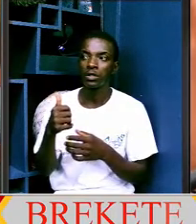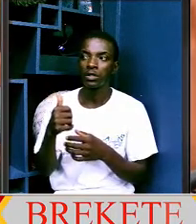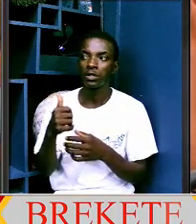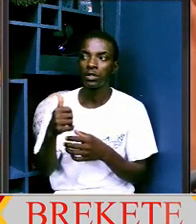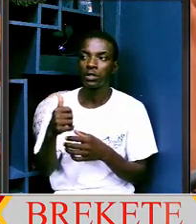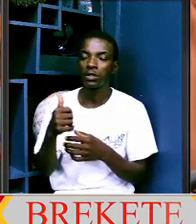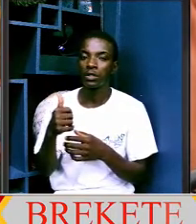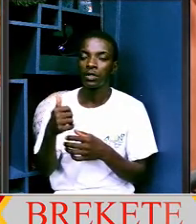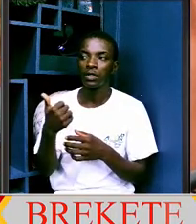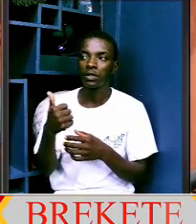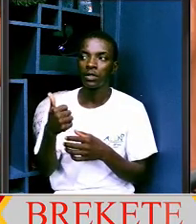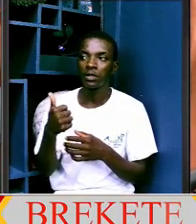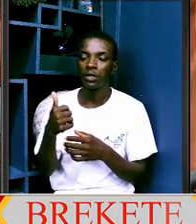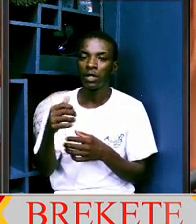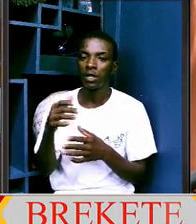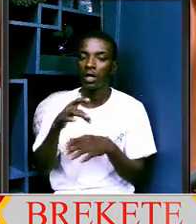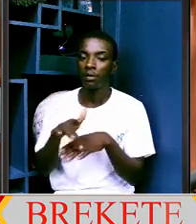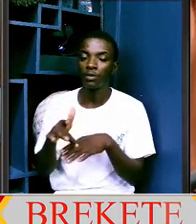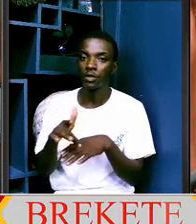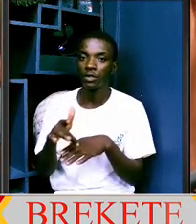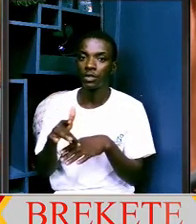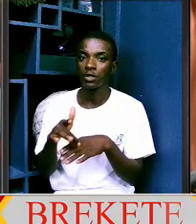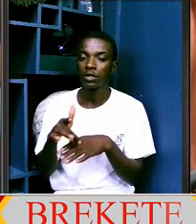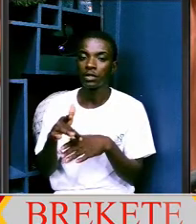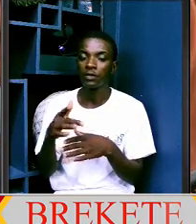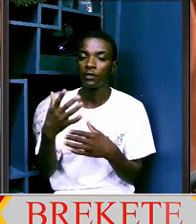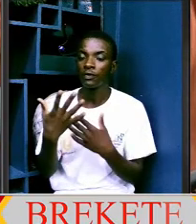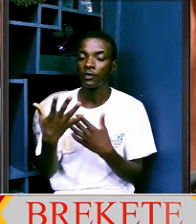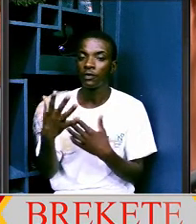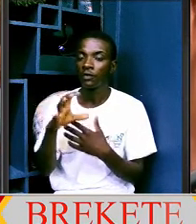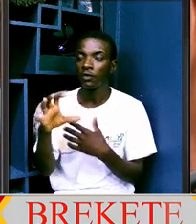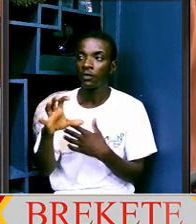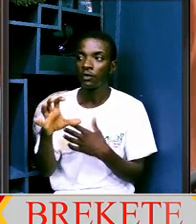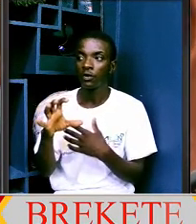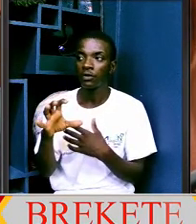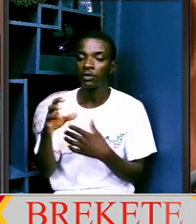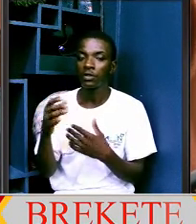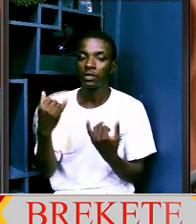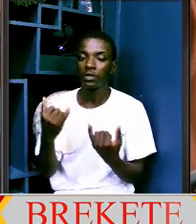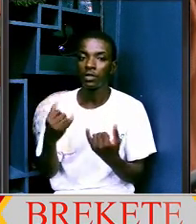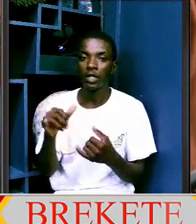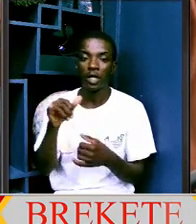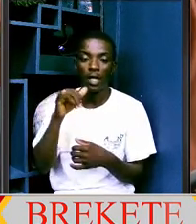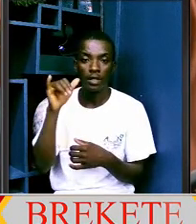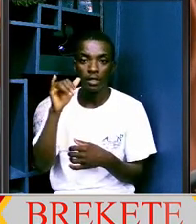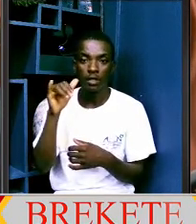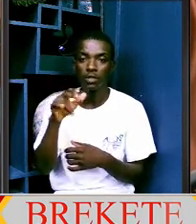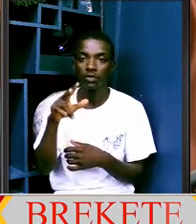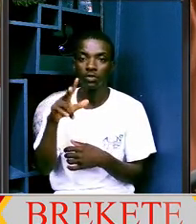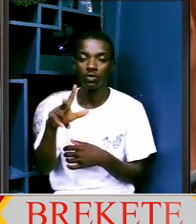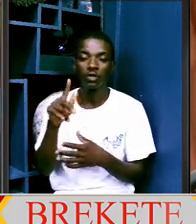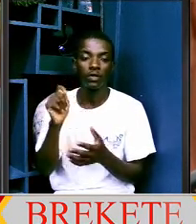is okay, 500. Okay, empty jerrycan. Empty jerrycan. Where be 500 naira now? Yes. But before? Before. Yesterday now?